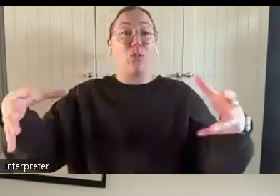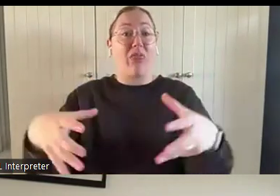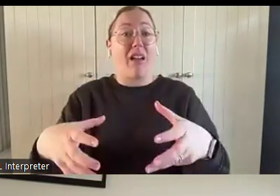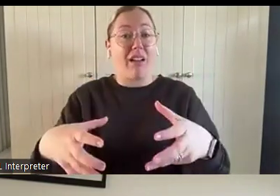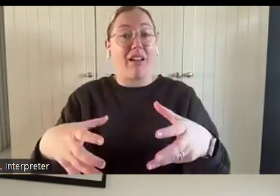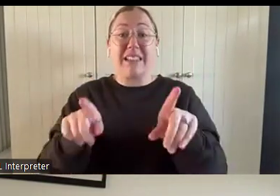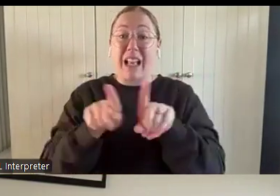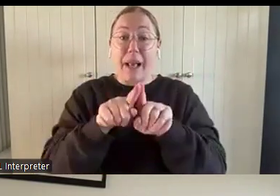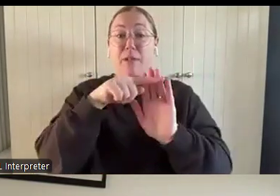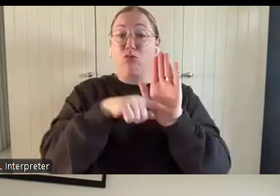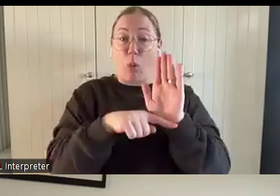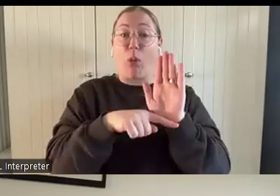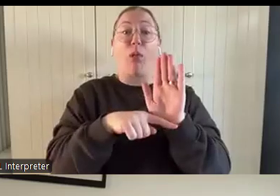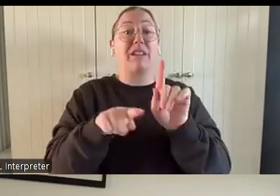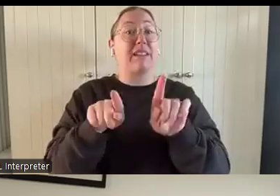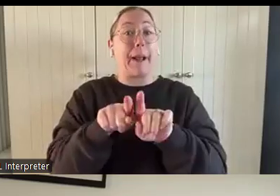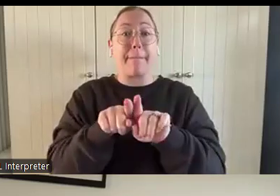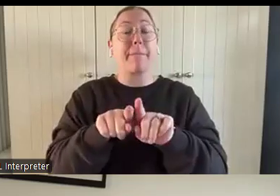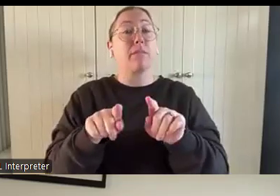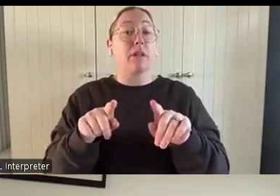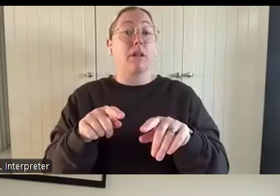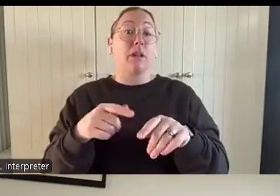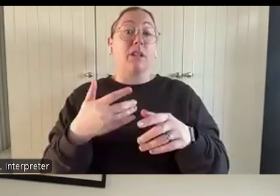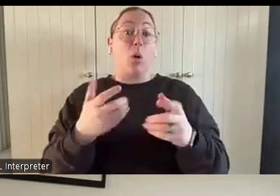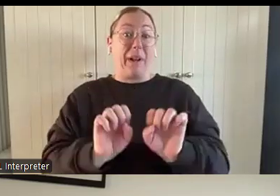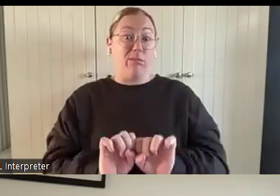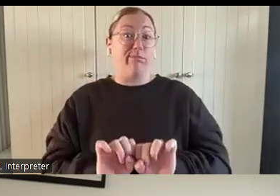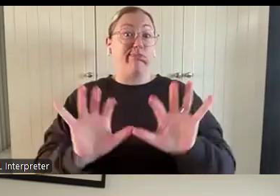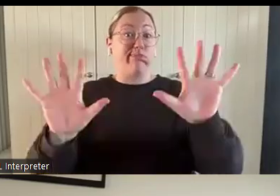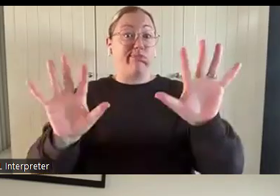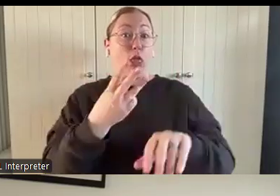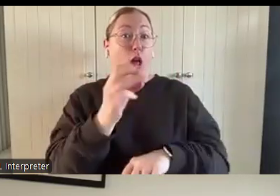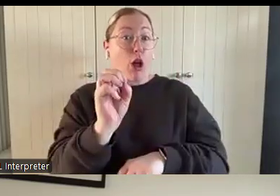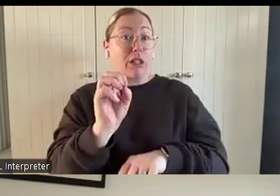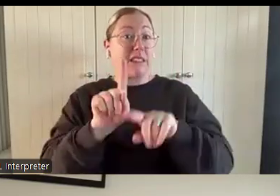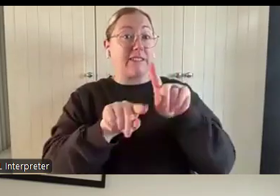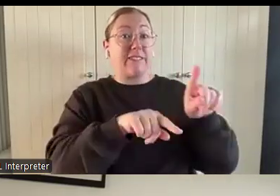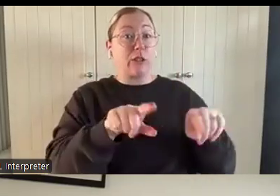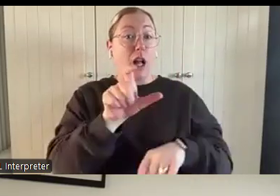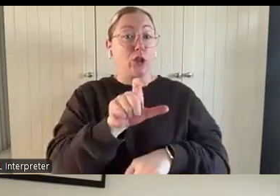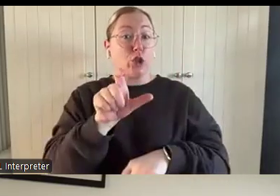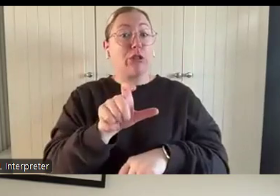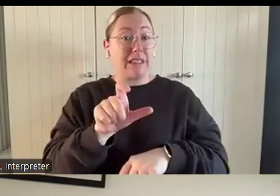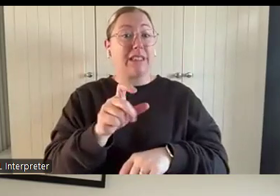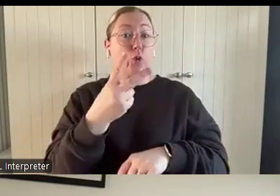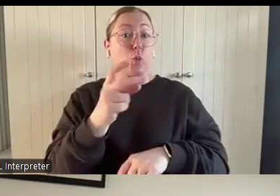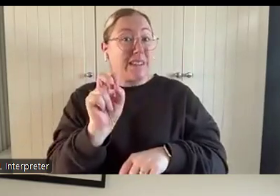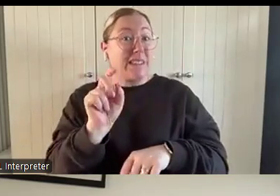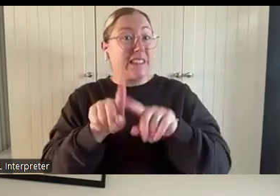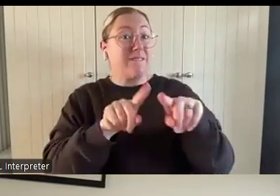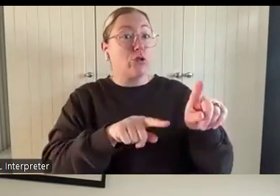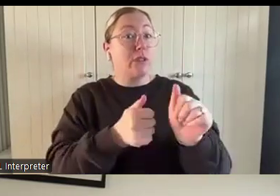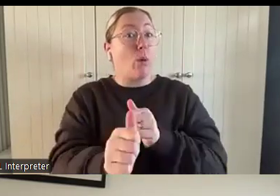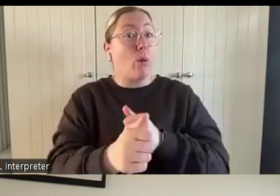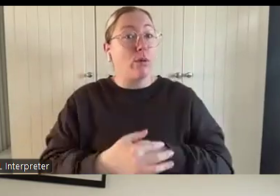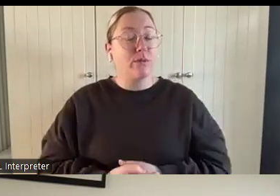up across 30 different countries and 20 different sports. So, but the important thing here is that everything is led by